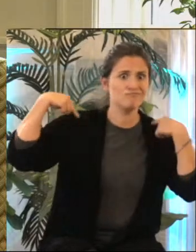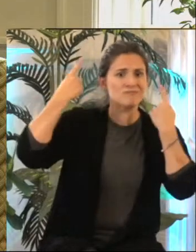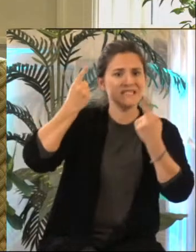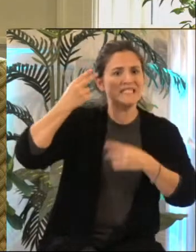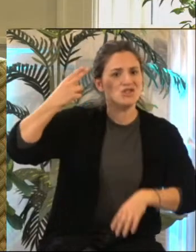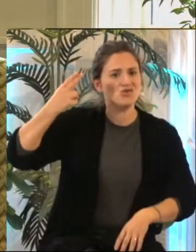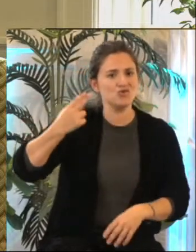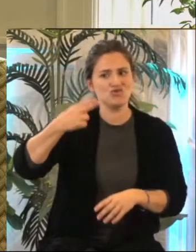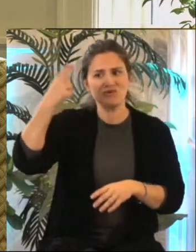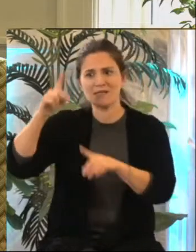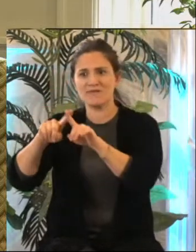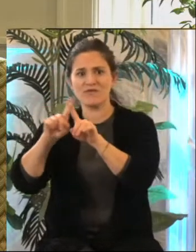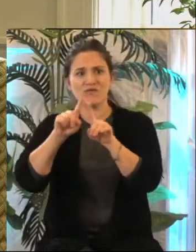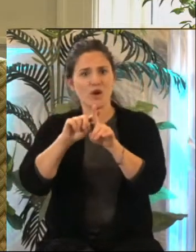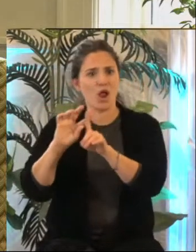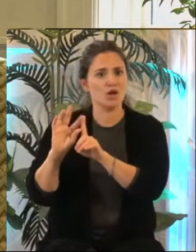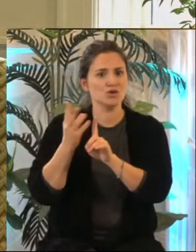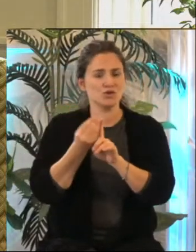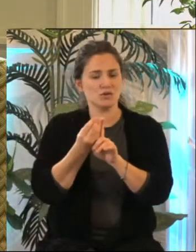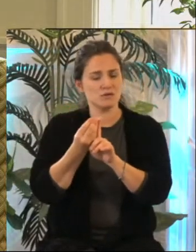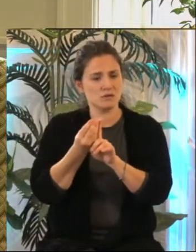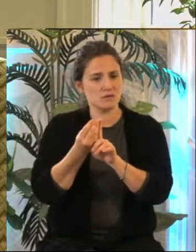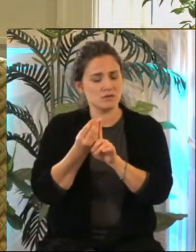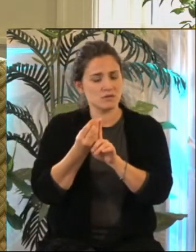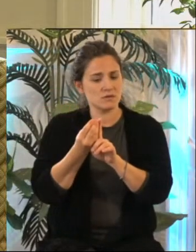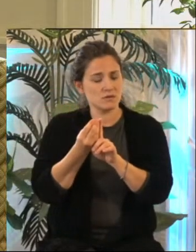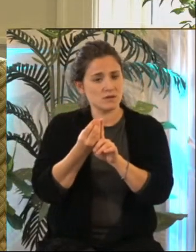cope with oppression and alienation and